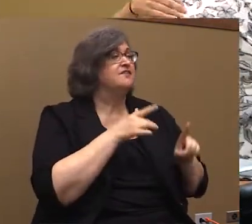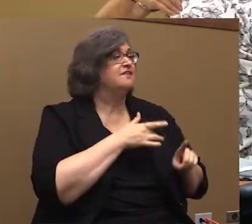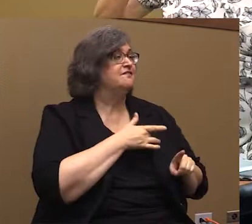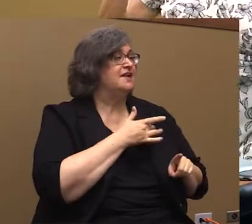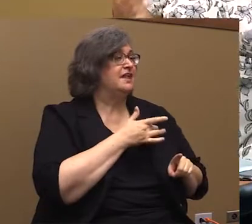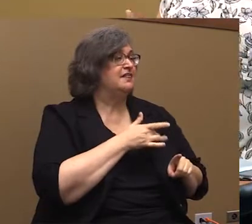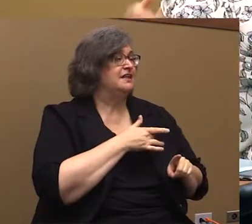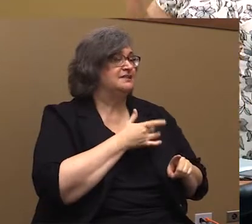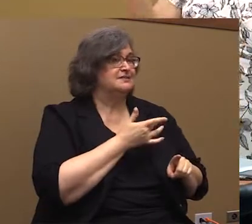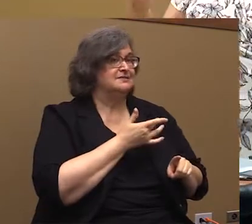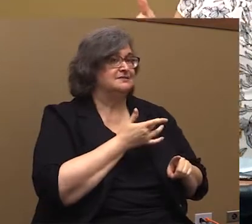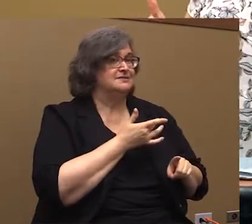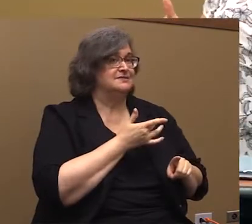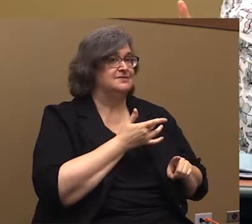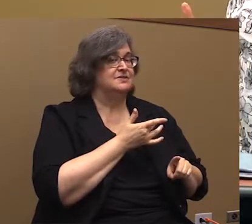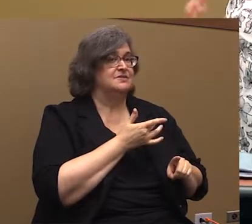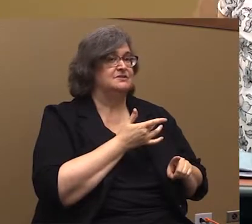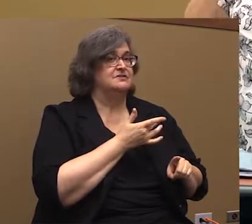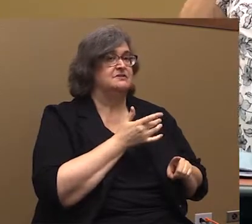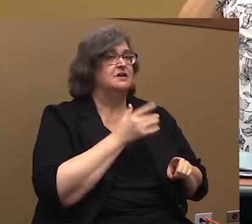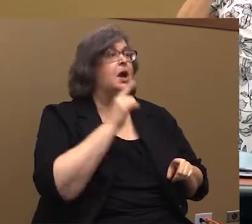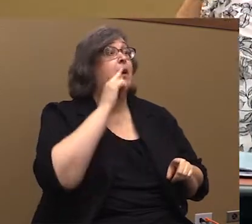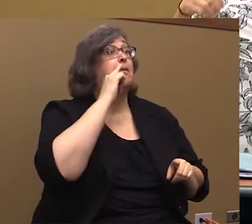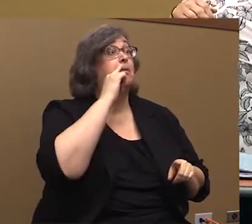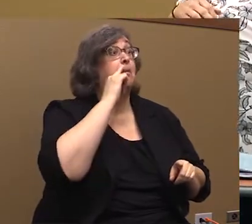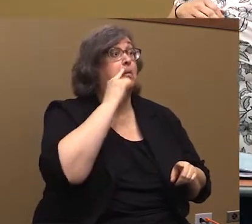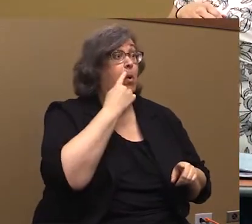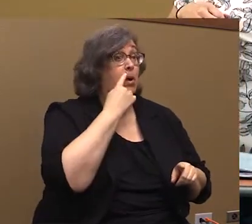interpret or explain or say